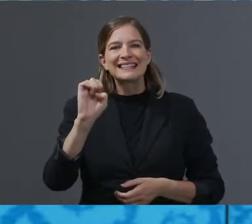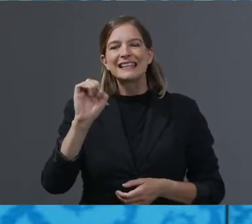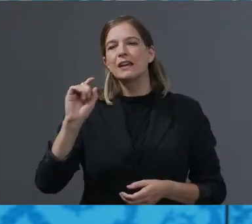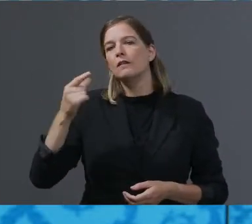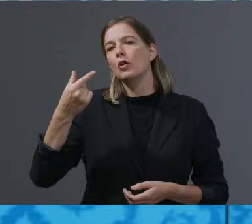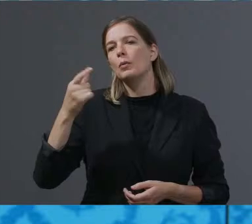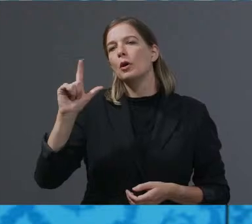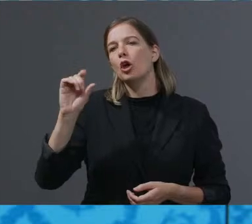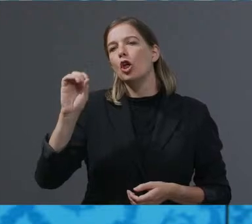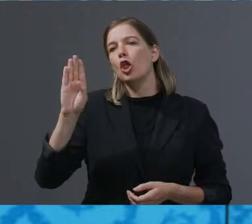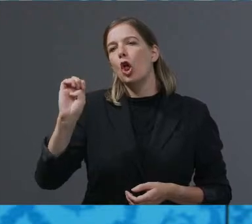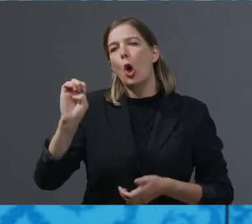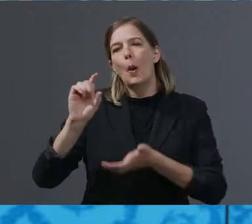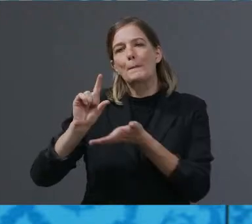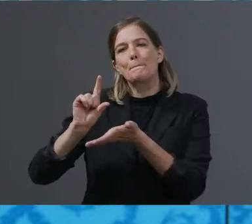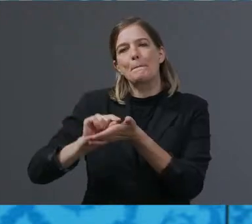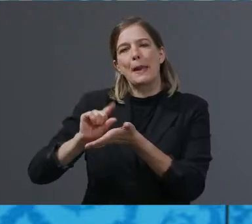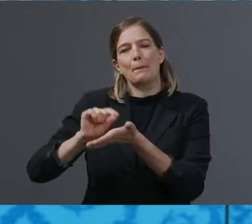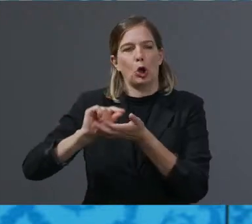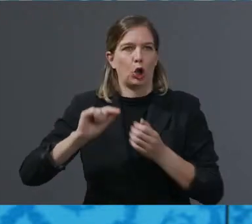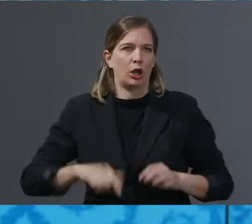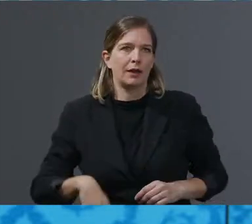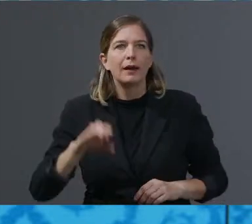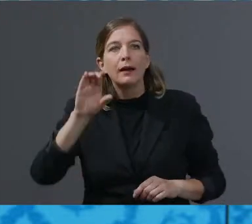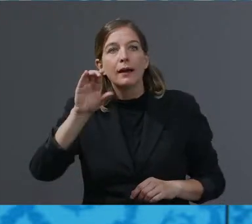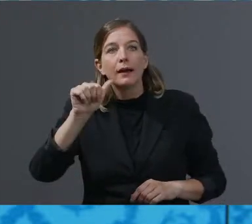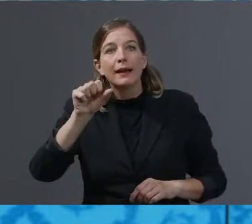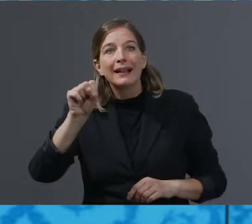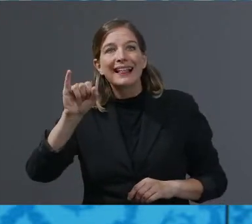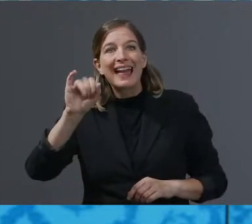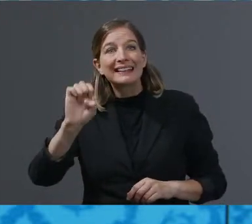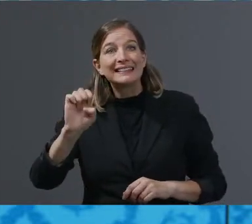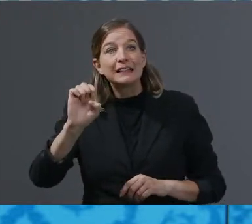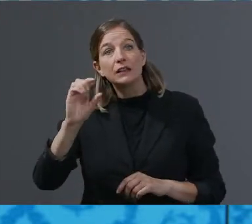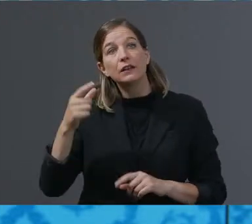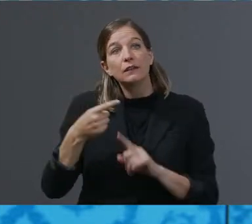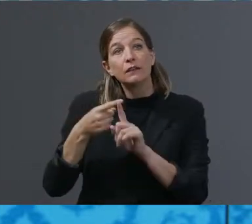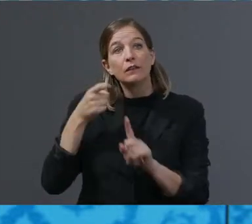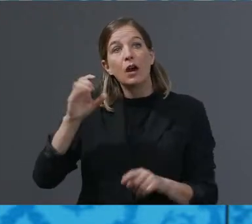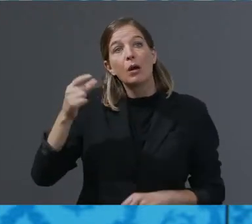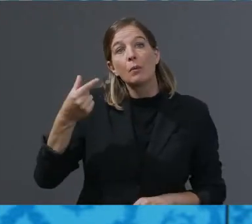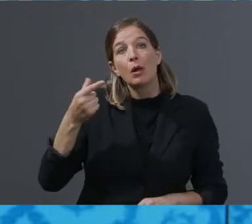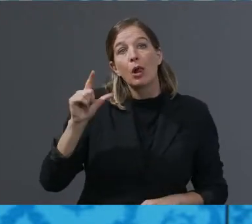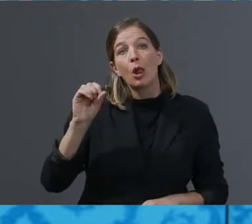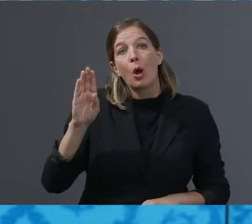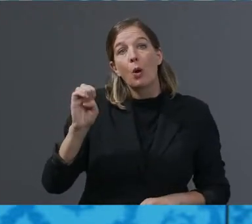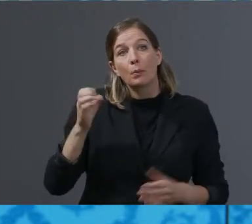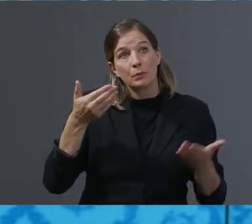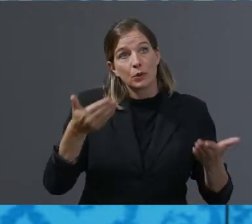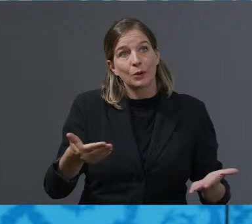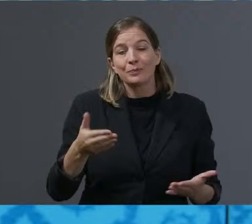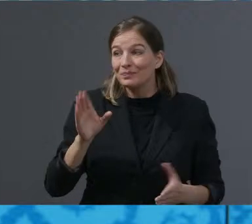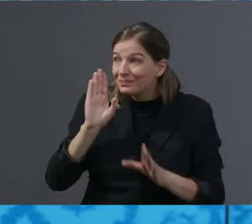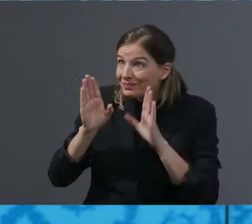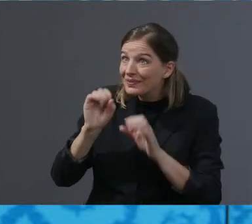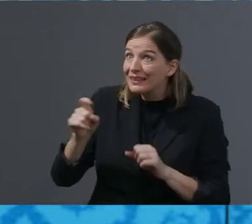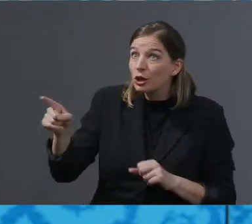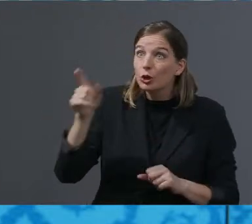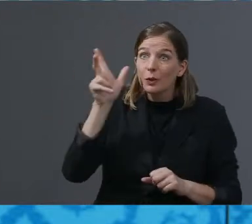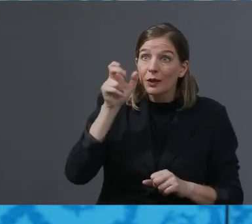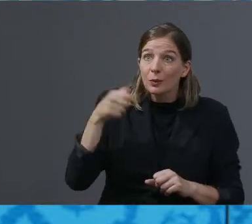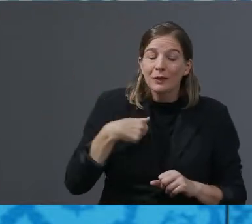Paper, AZ Silverbell. Cassie from Globe, go ahead. Hi, can you hear me?